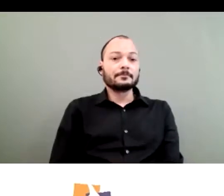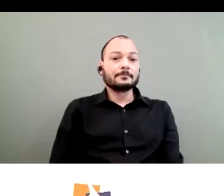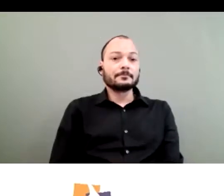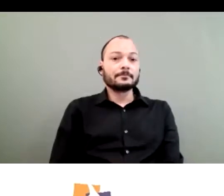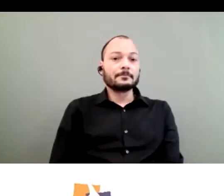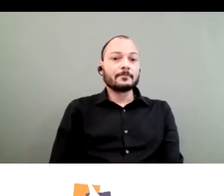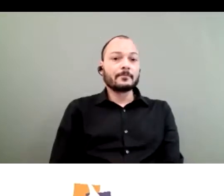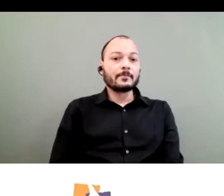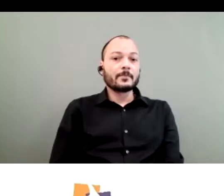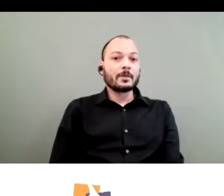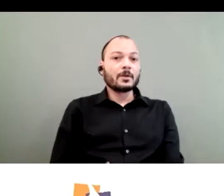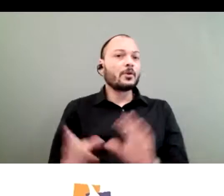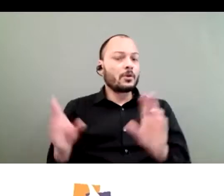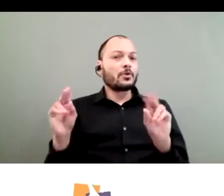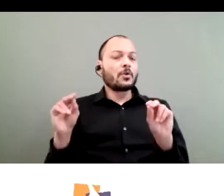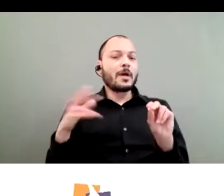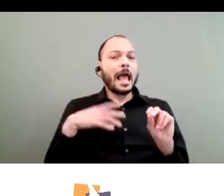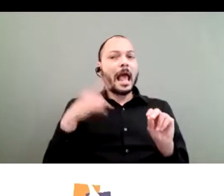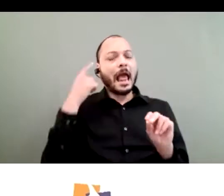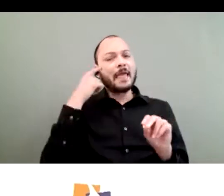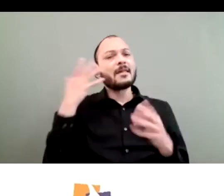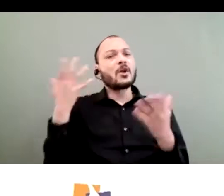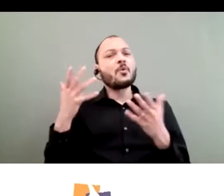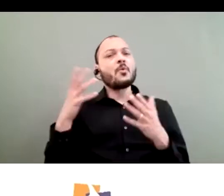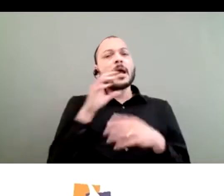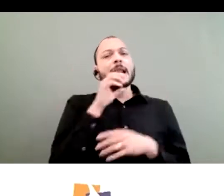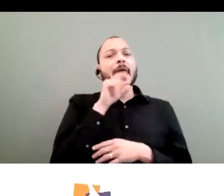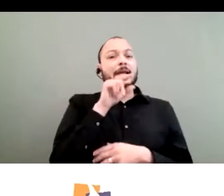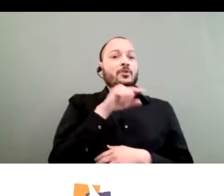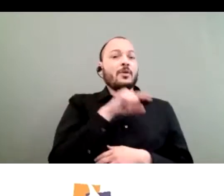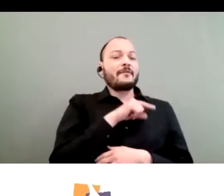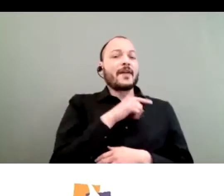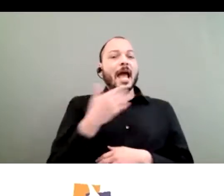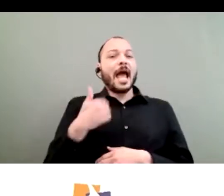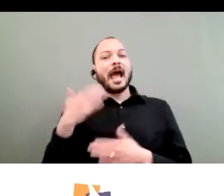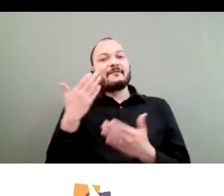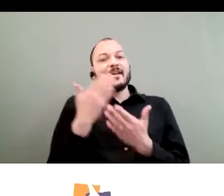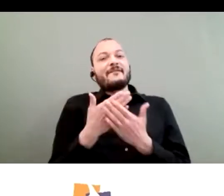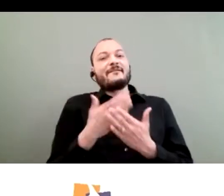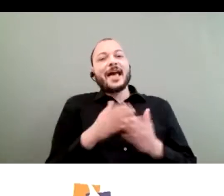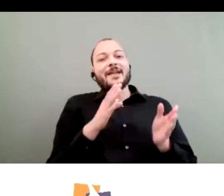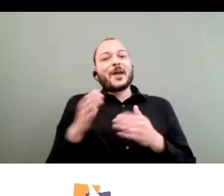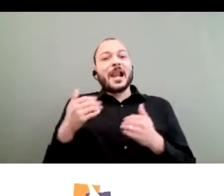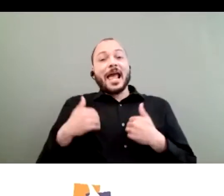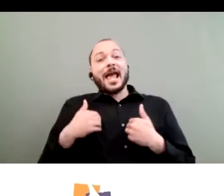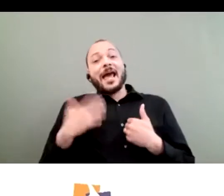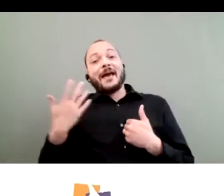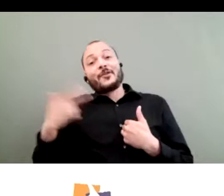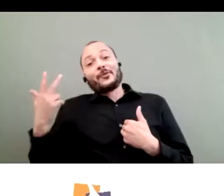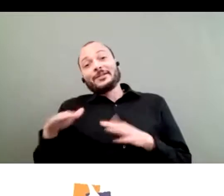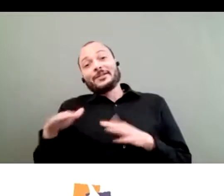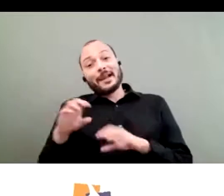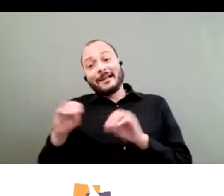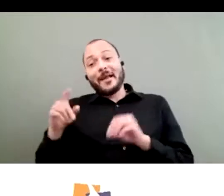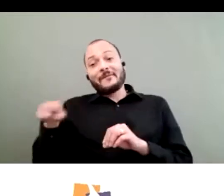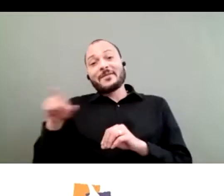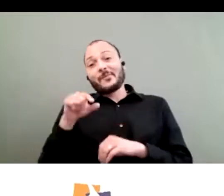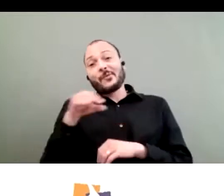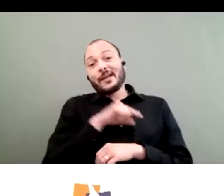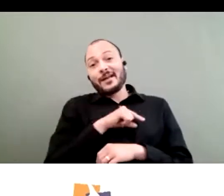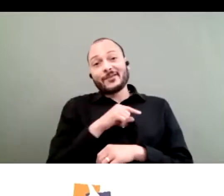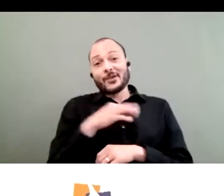think it was what age children qualify. It was just a fact pattern. I have 3 children. None of them qualified. Are we eligible?